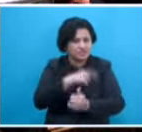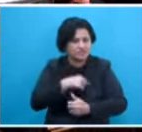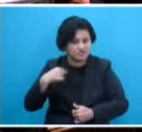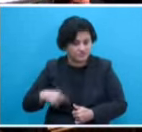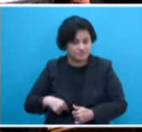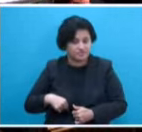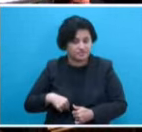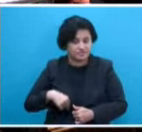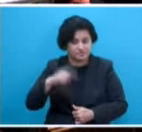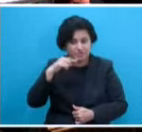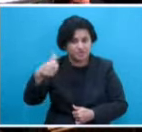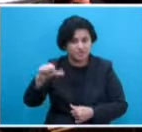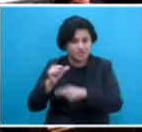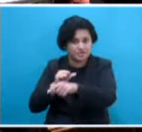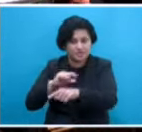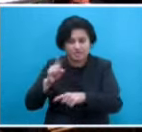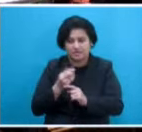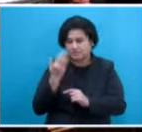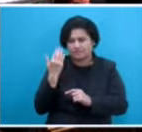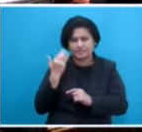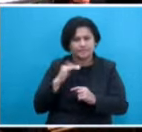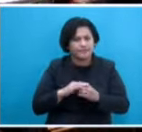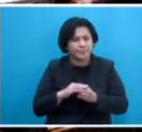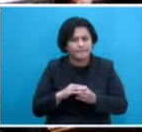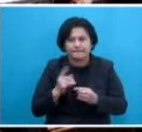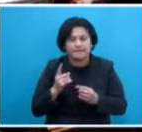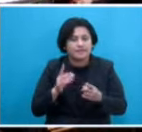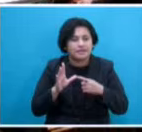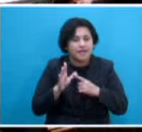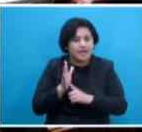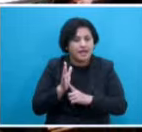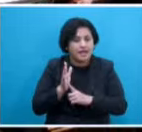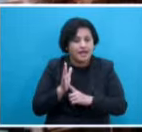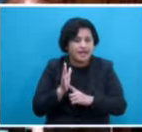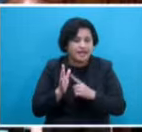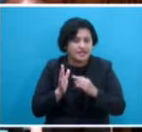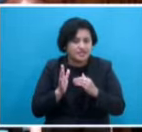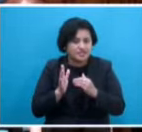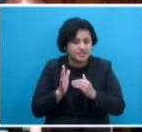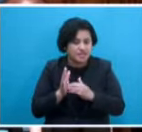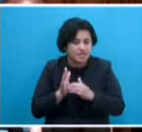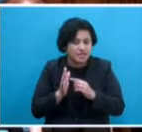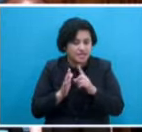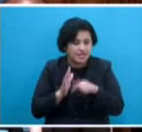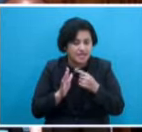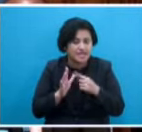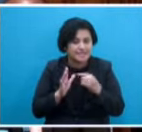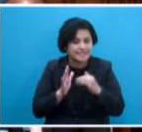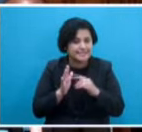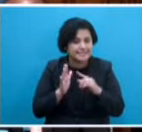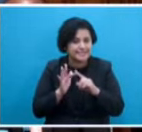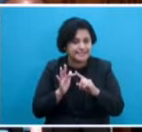by the recent Al Jazeera story on Grace Road. Let's talk about Grace Road. This extensive news